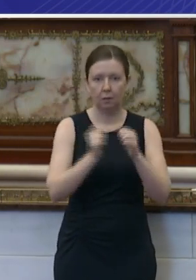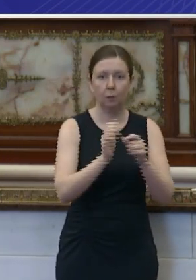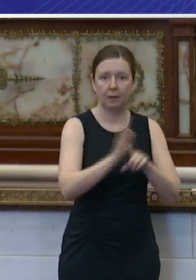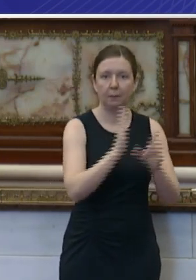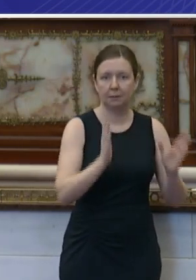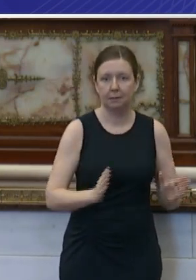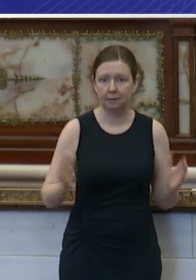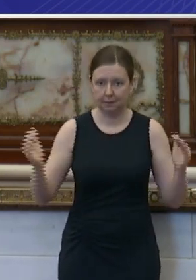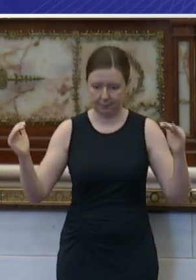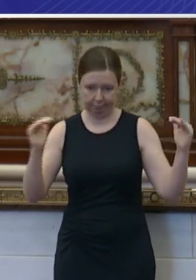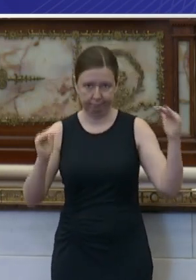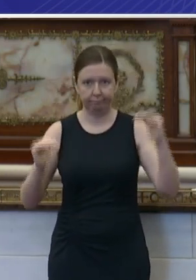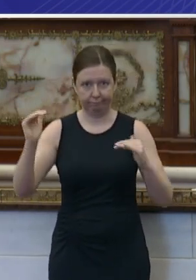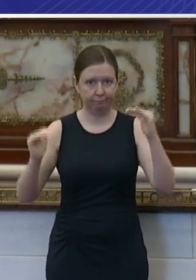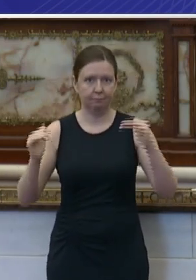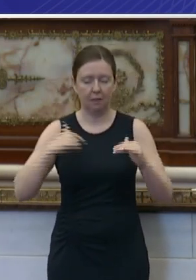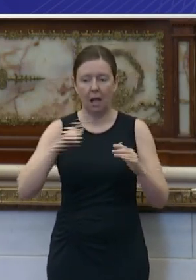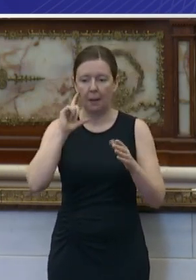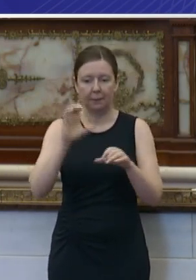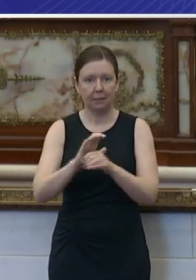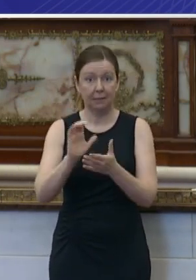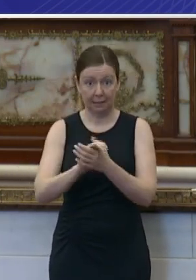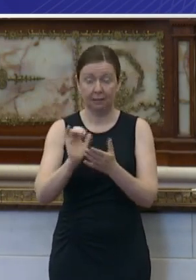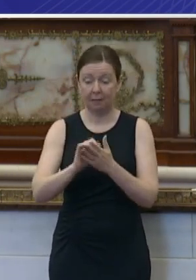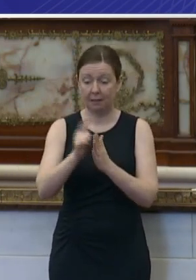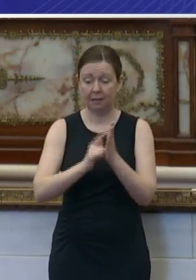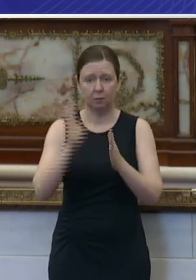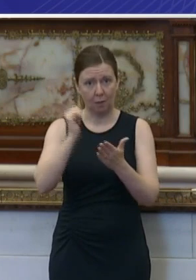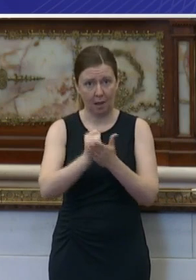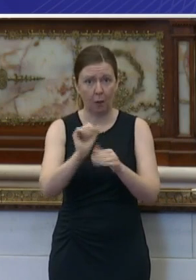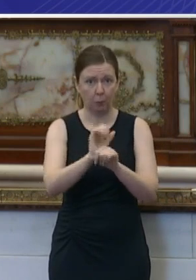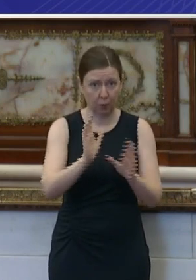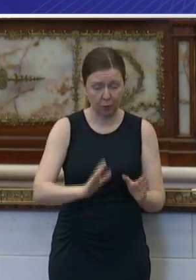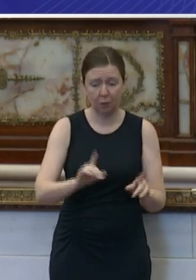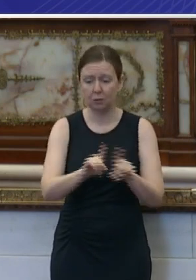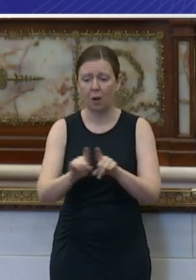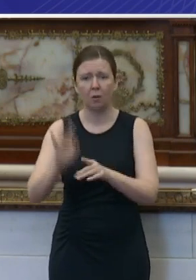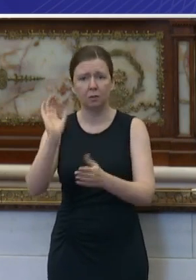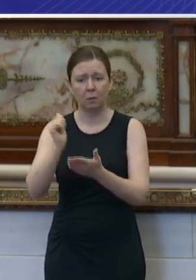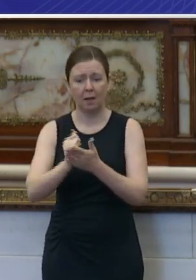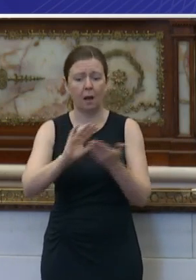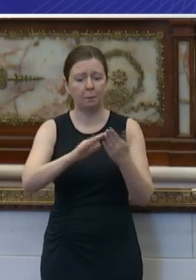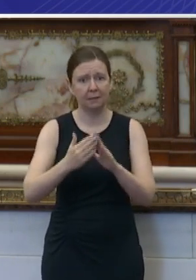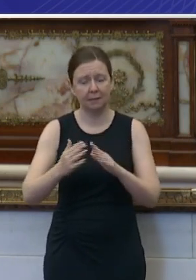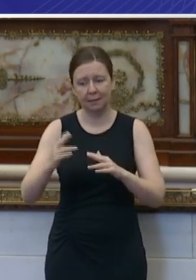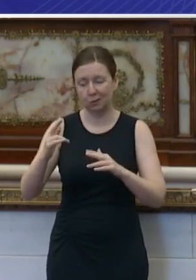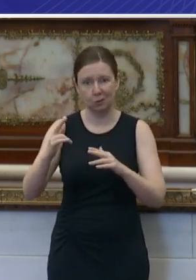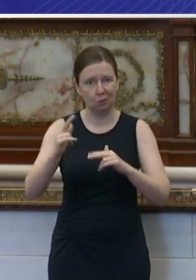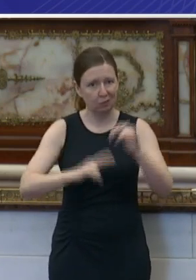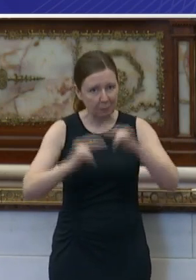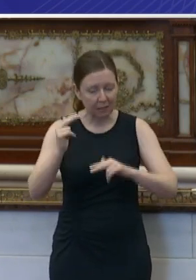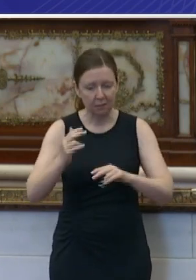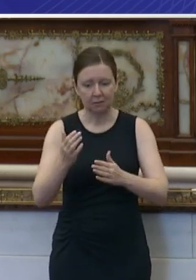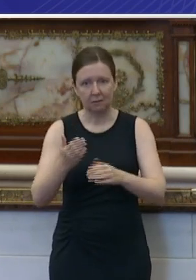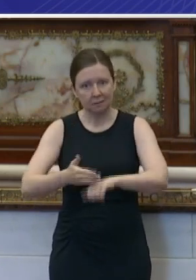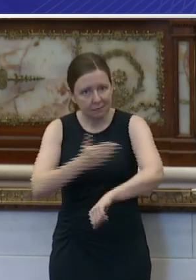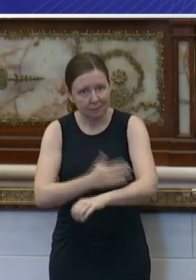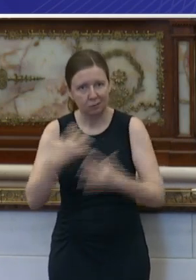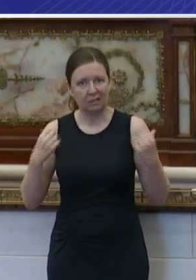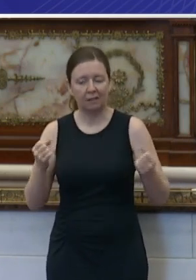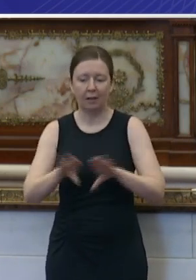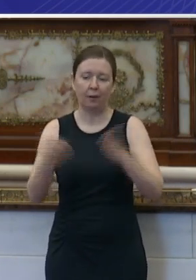community. I believe that this legislation will not only help workers, but will help the city to rebuild, recover, and reopen. Thank